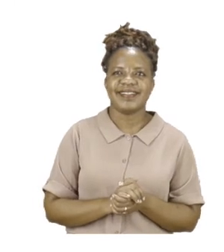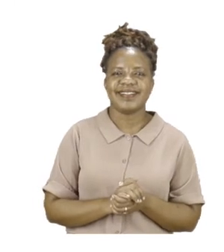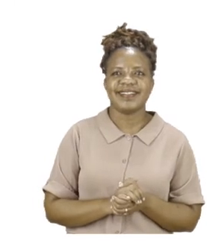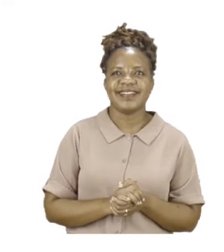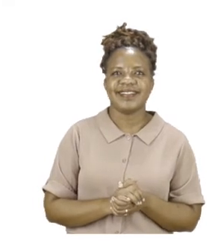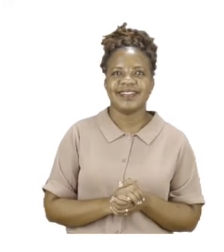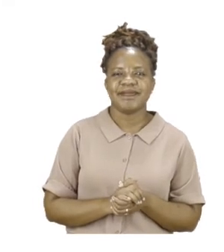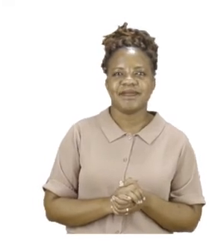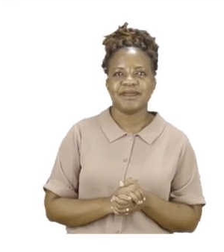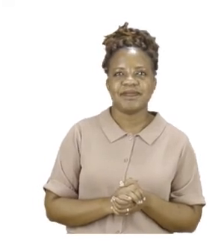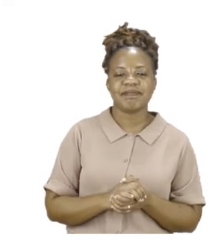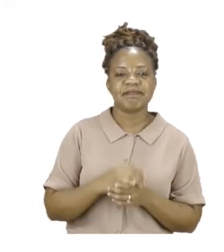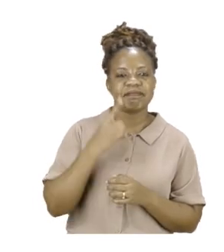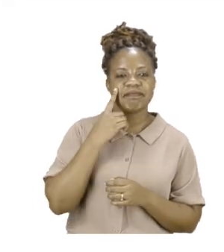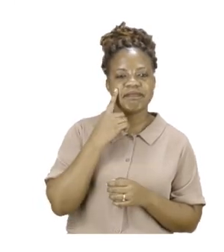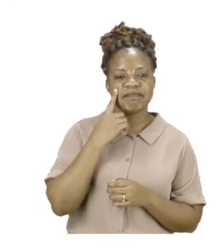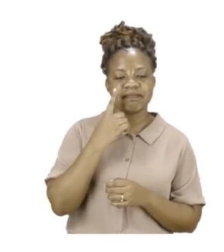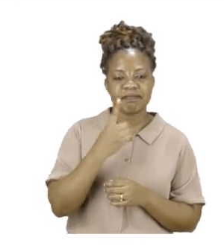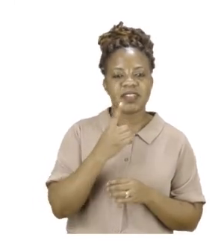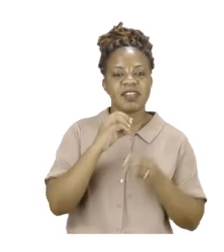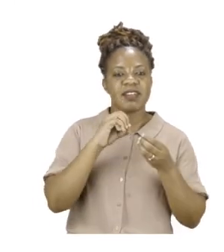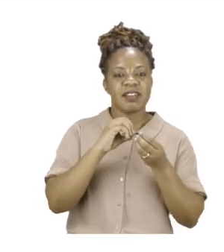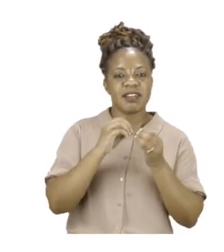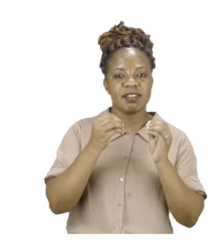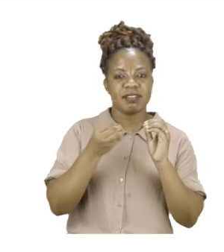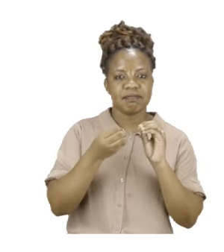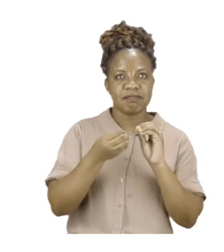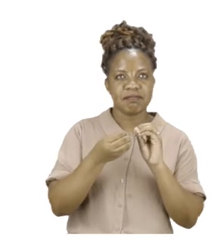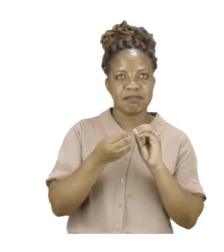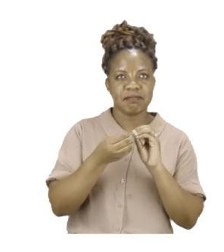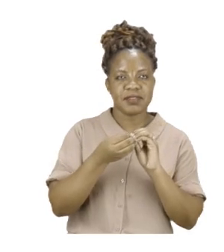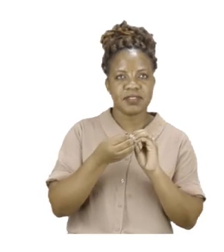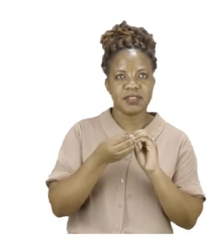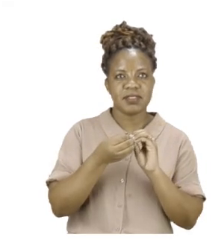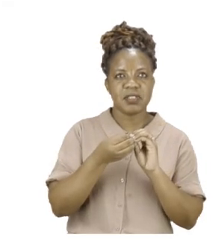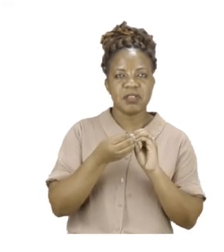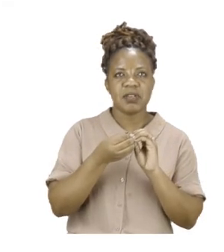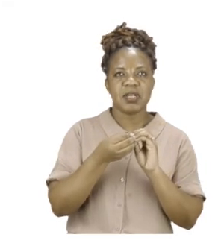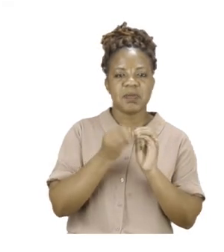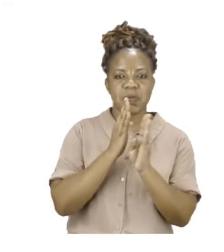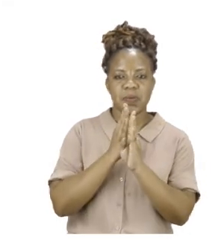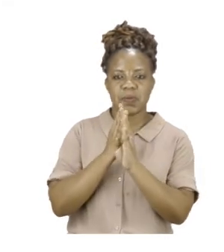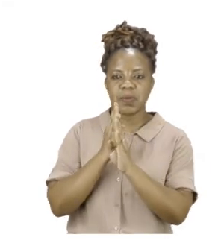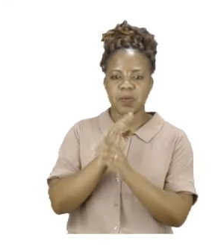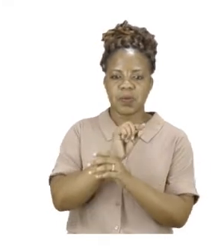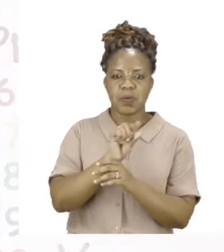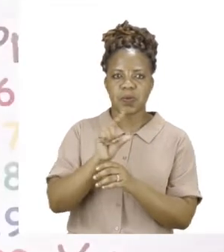So we are going to do the fourth one together. So let's take a look at the